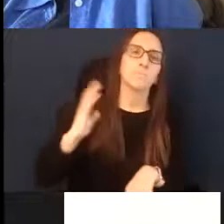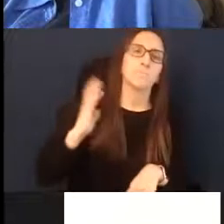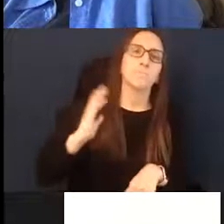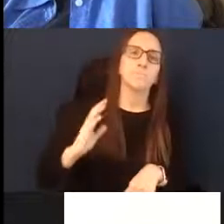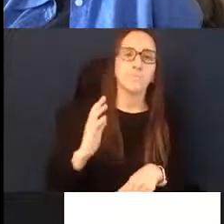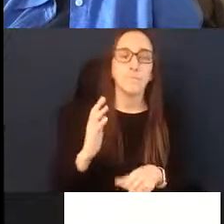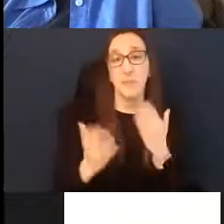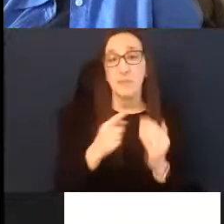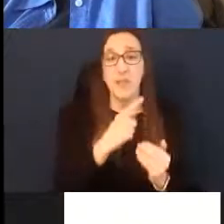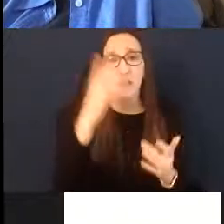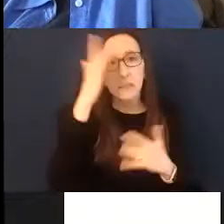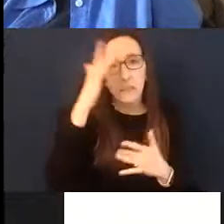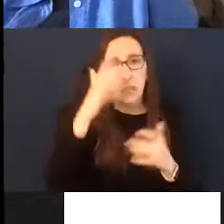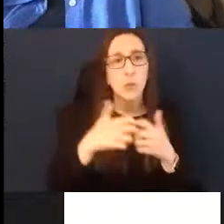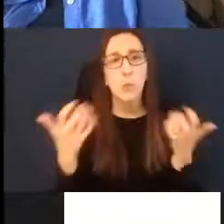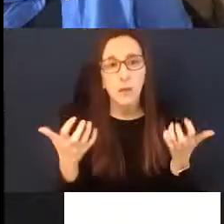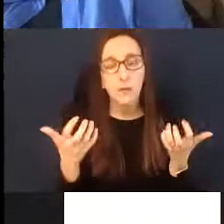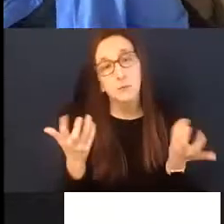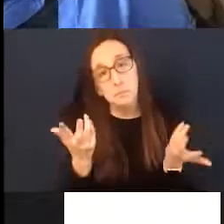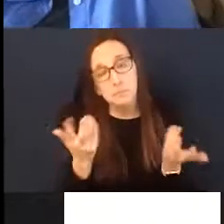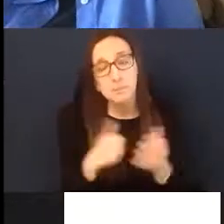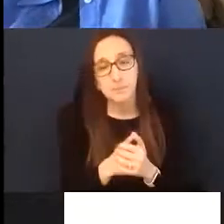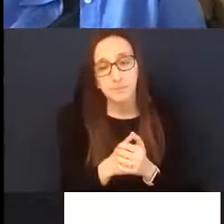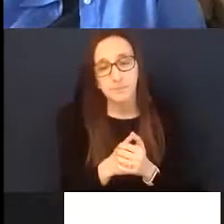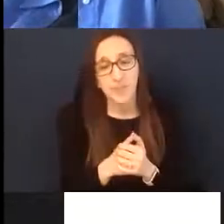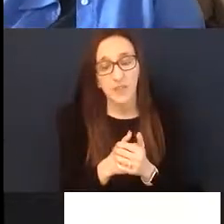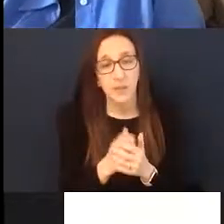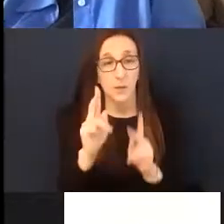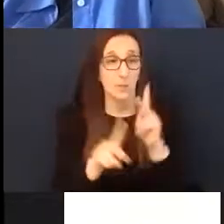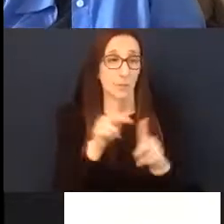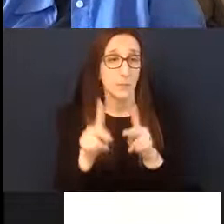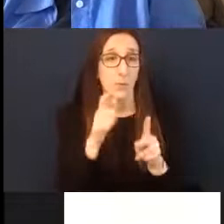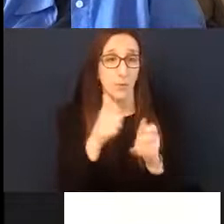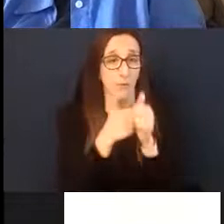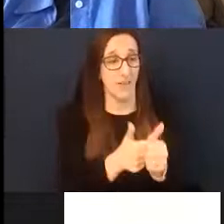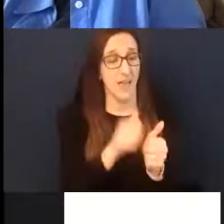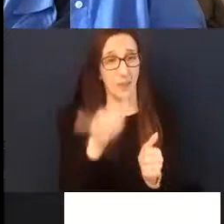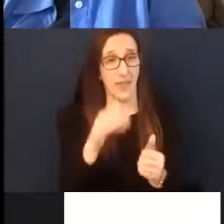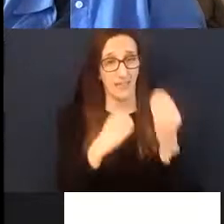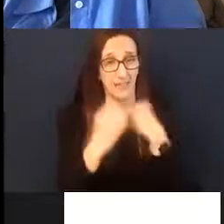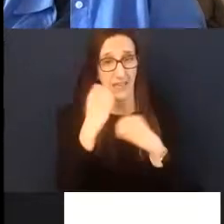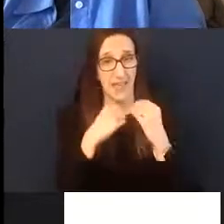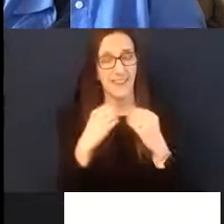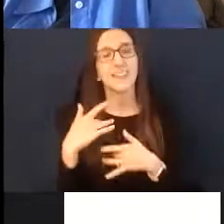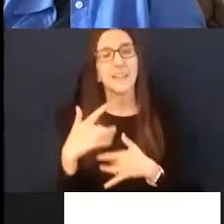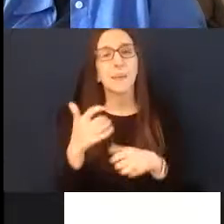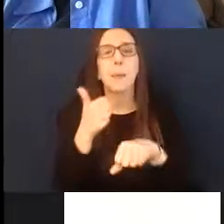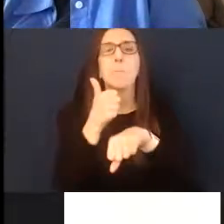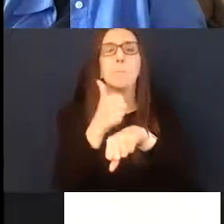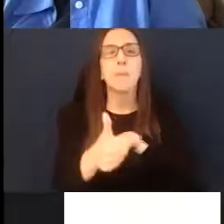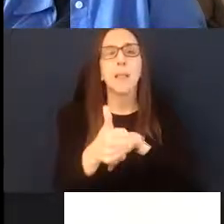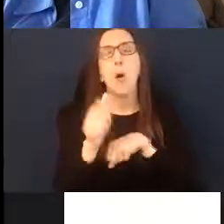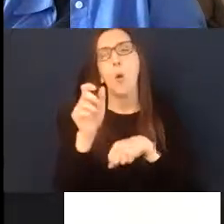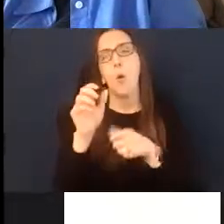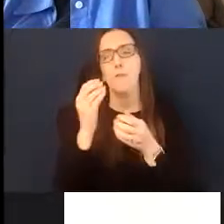then they didn't have all the disease. So people who are following this diet typically blame the way that we produce our